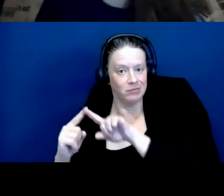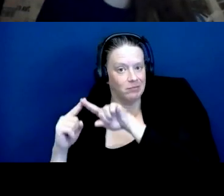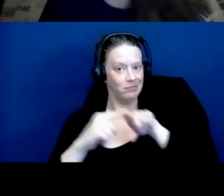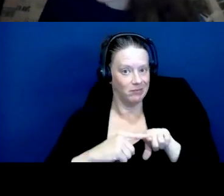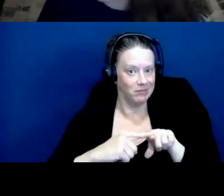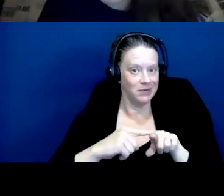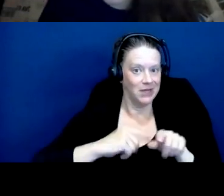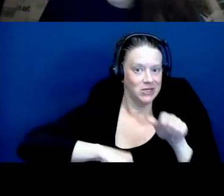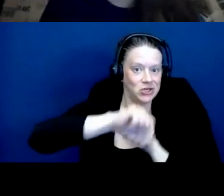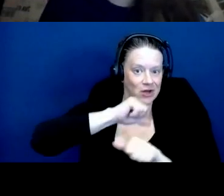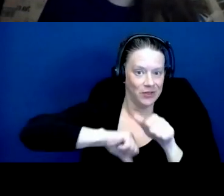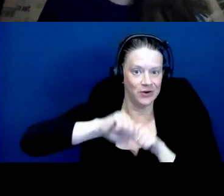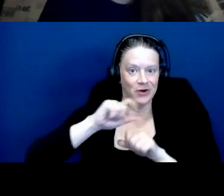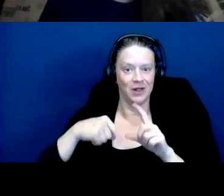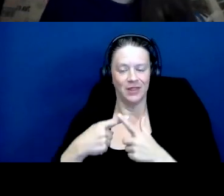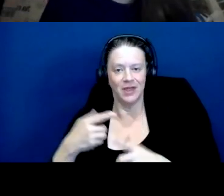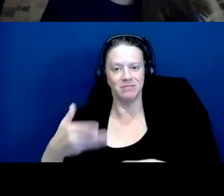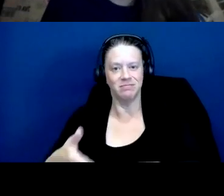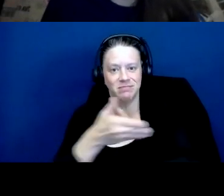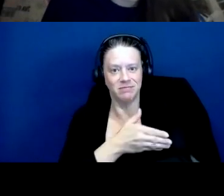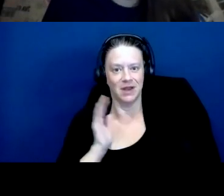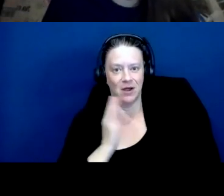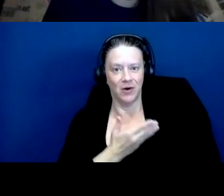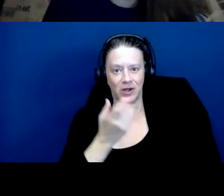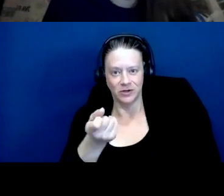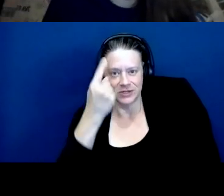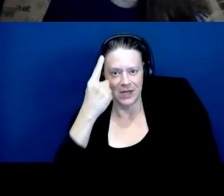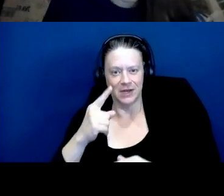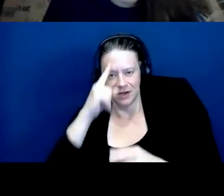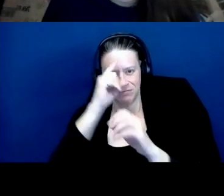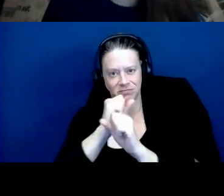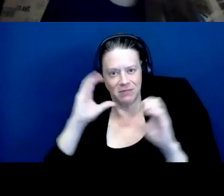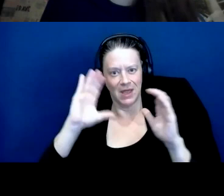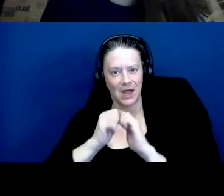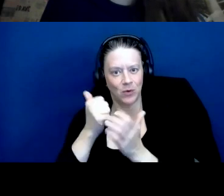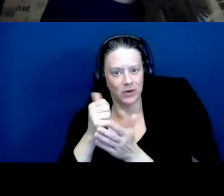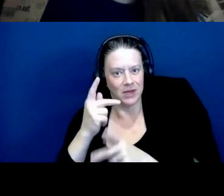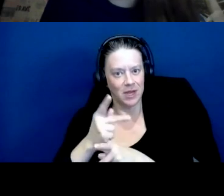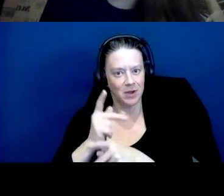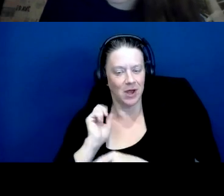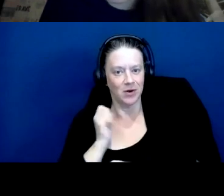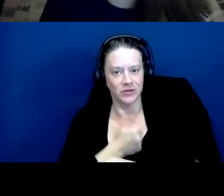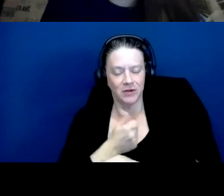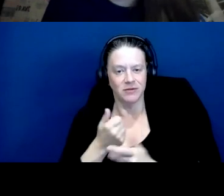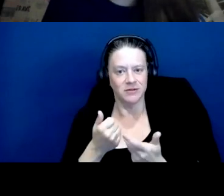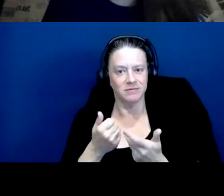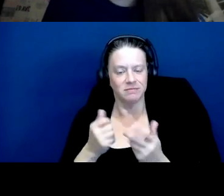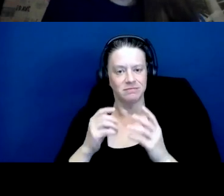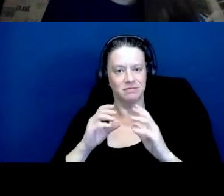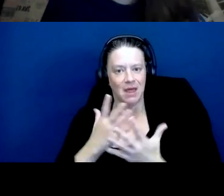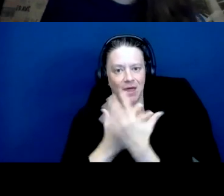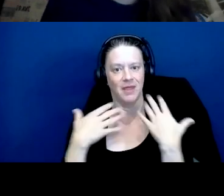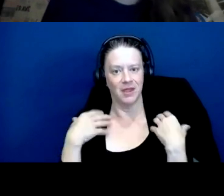better understand how to keep each other safe and healthy. And I believe in recovery and